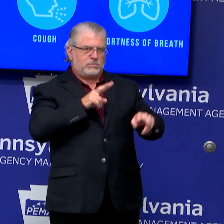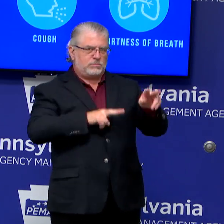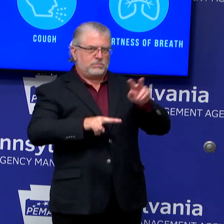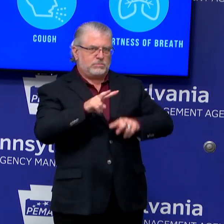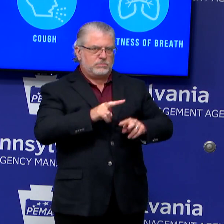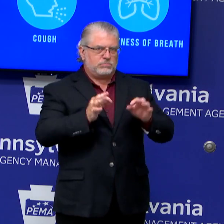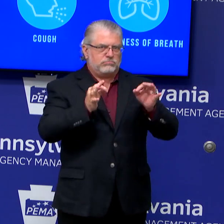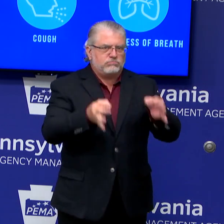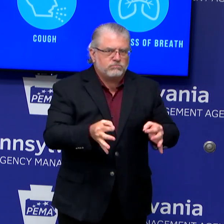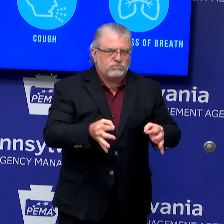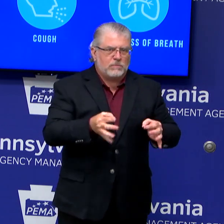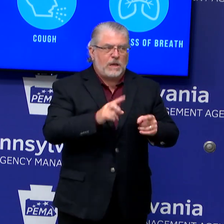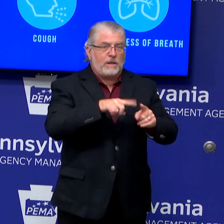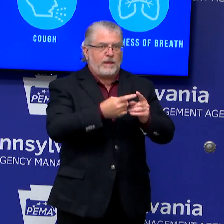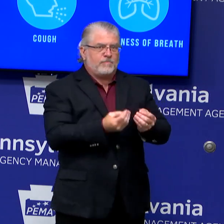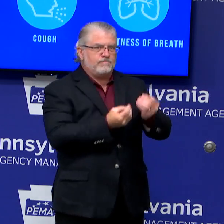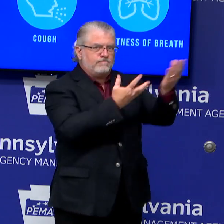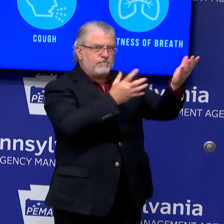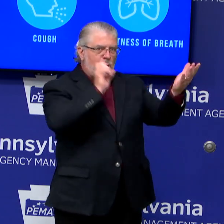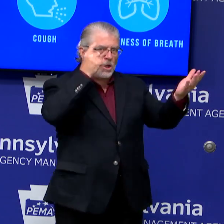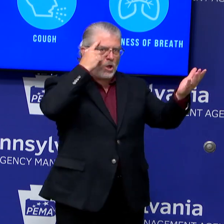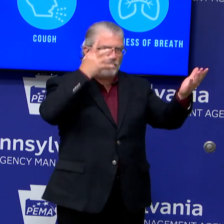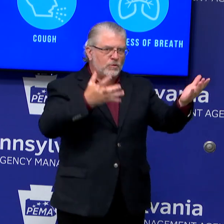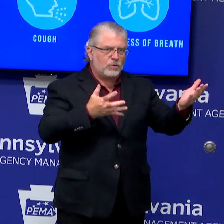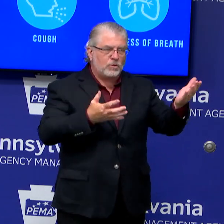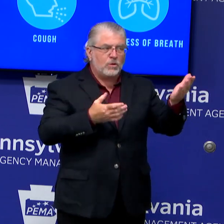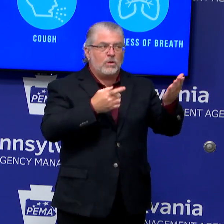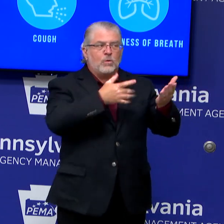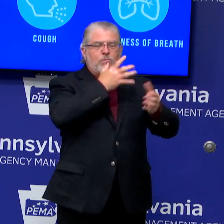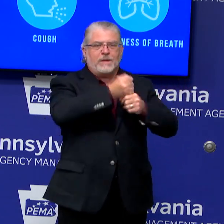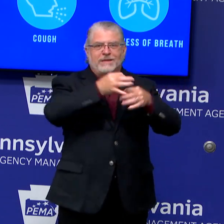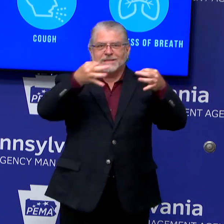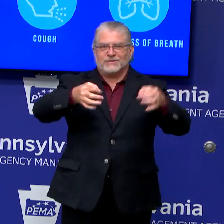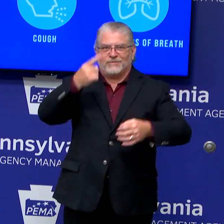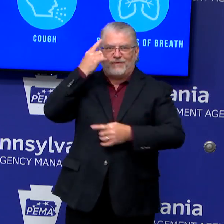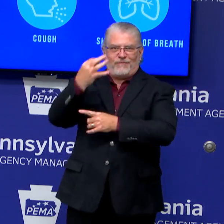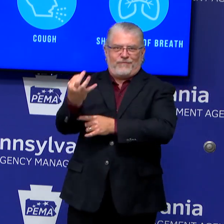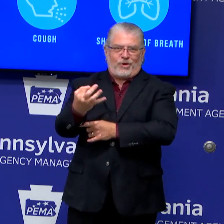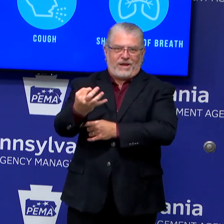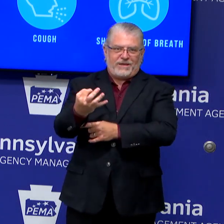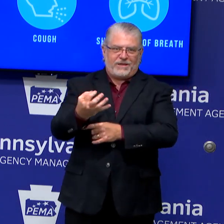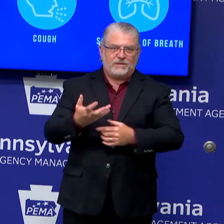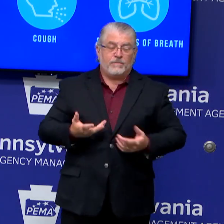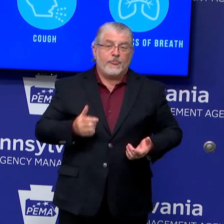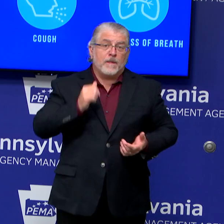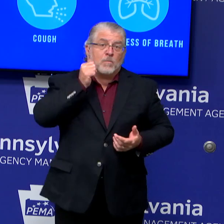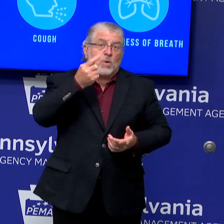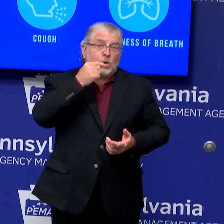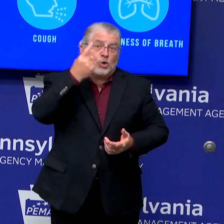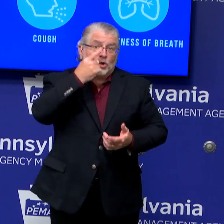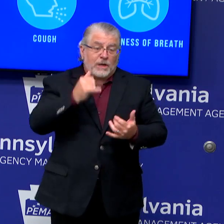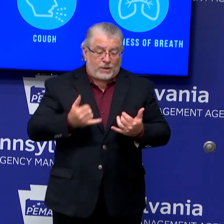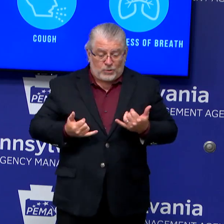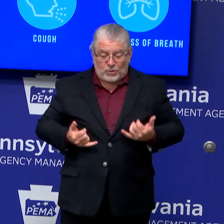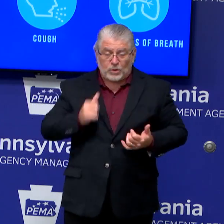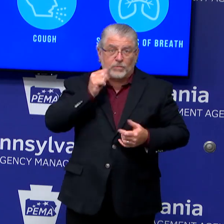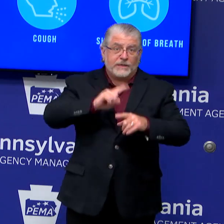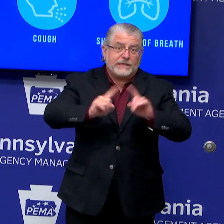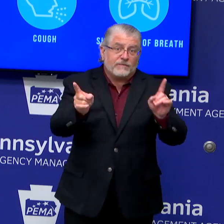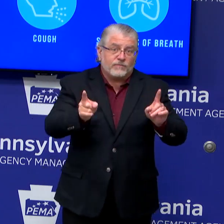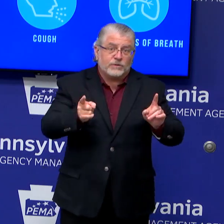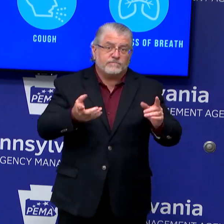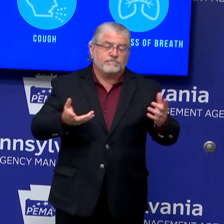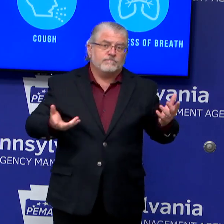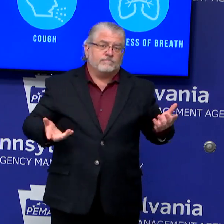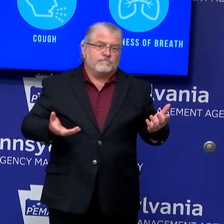an announcement on Friday. So I can't tell you what the data will show tomorrow. I know what it showed today, but I don't know what it showed, and you can look on the website and see what it showed